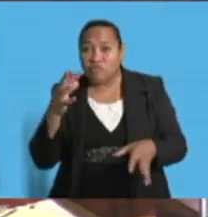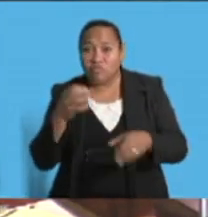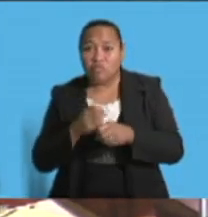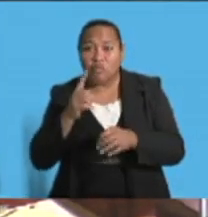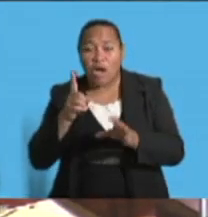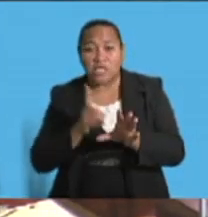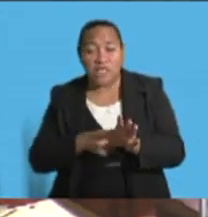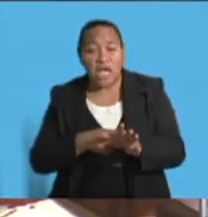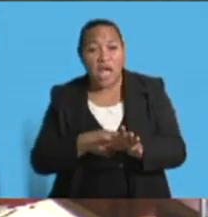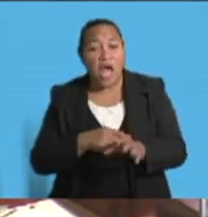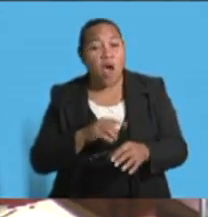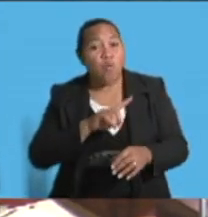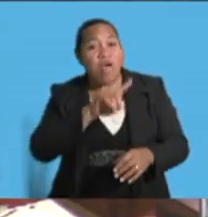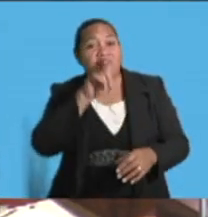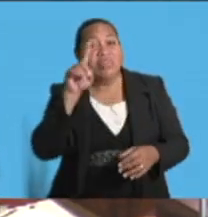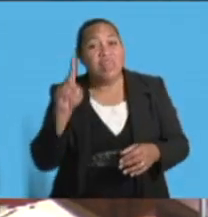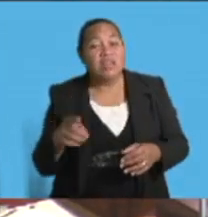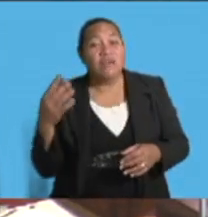is paying